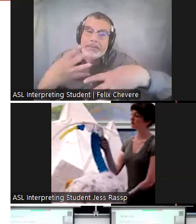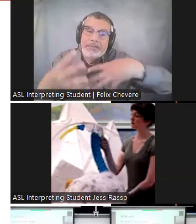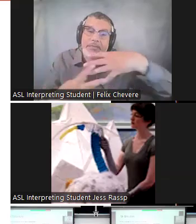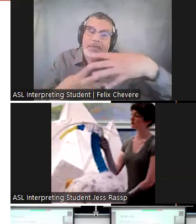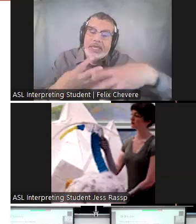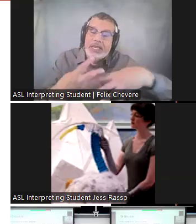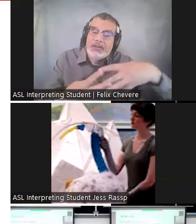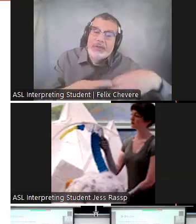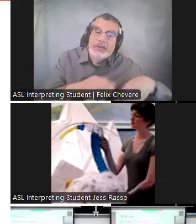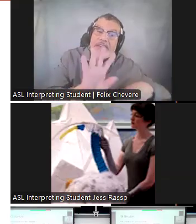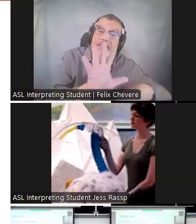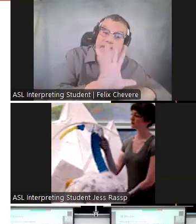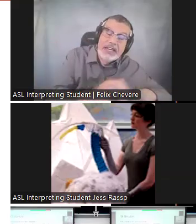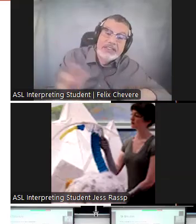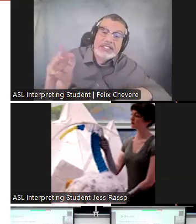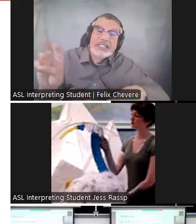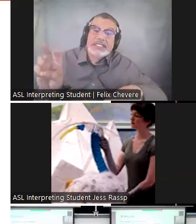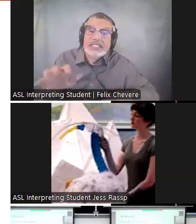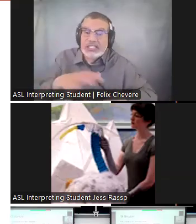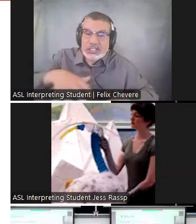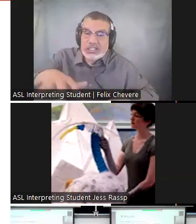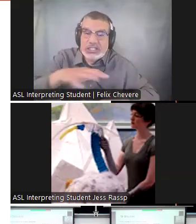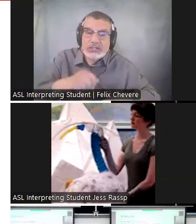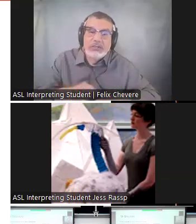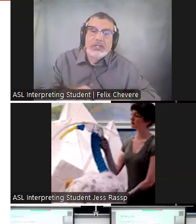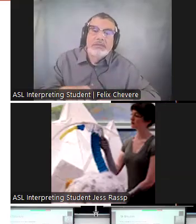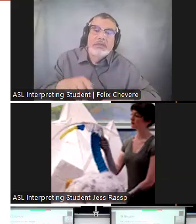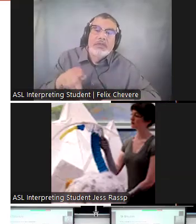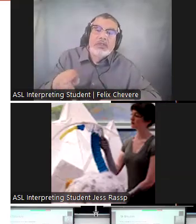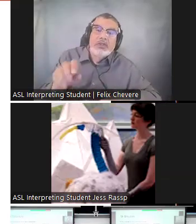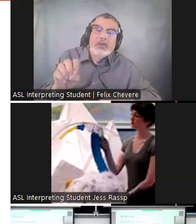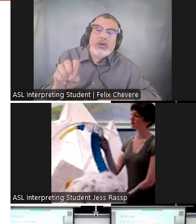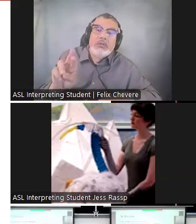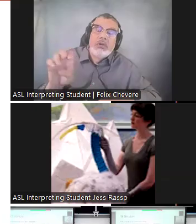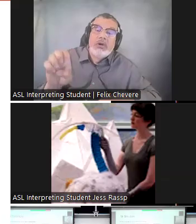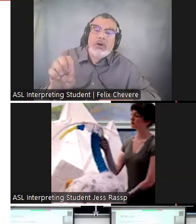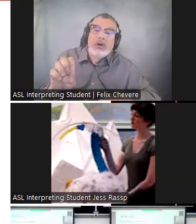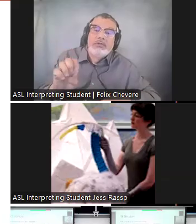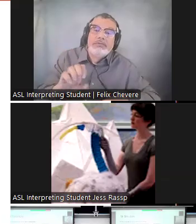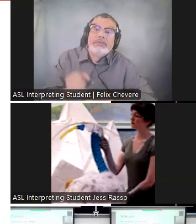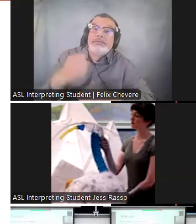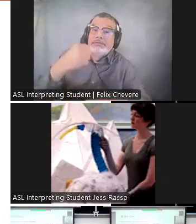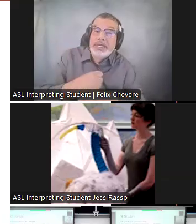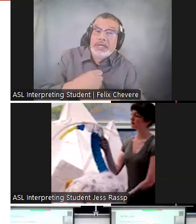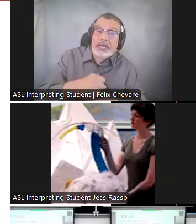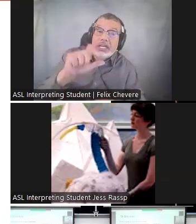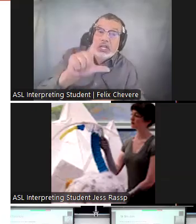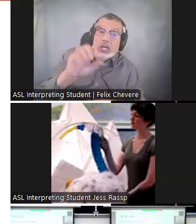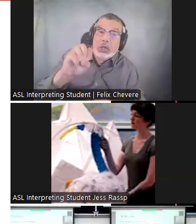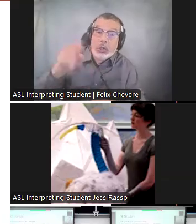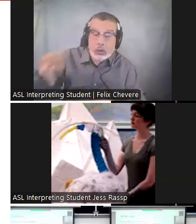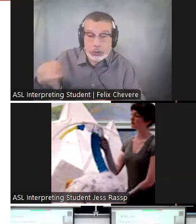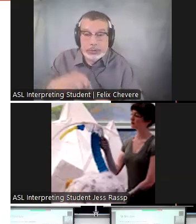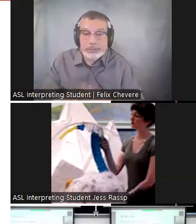6. There's a linker, right? It's called the pore forming loop. All right, between 5 and 6. And this is a